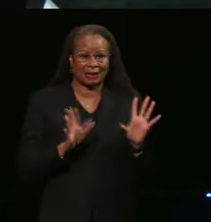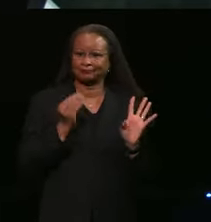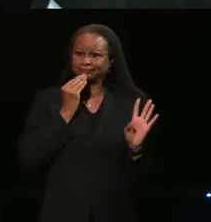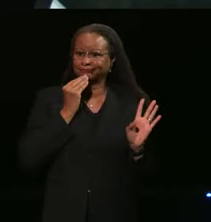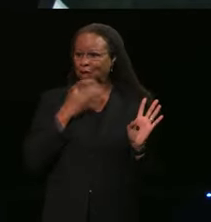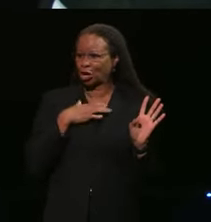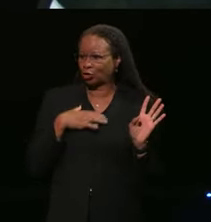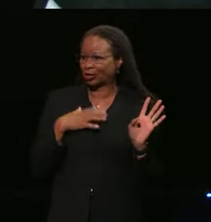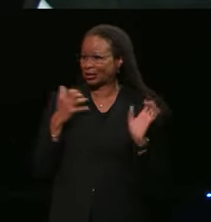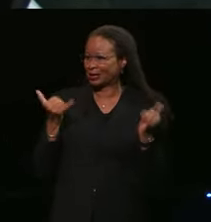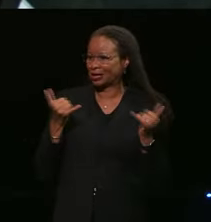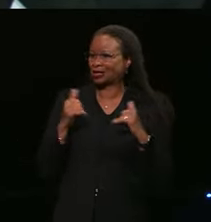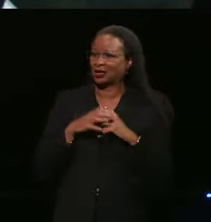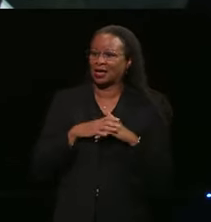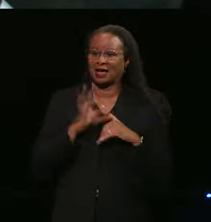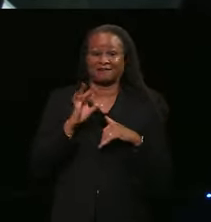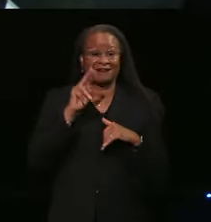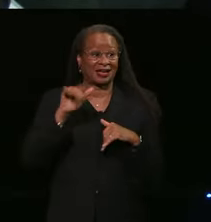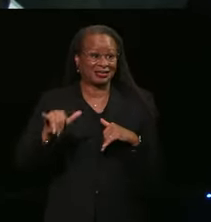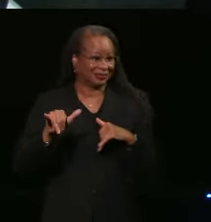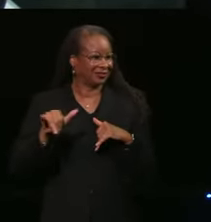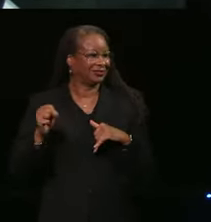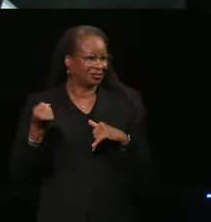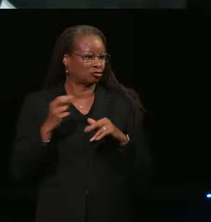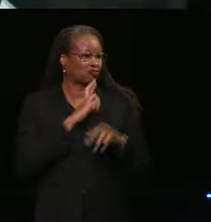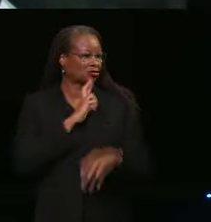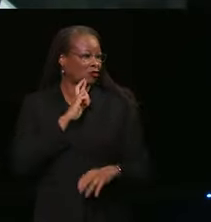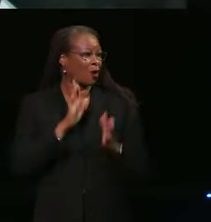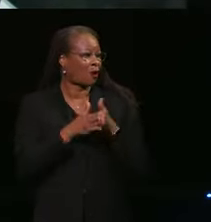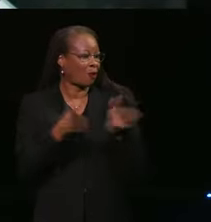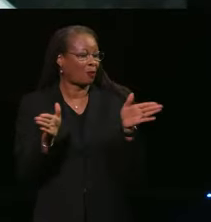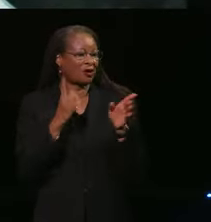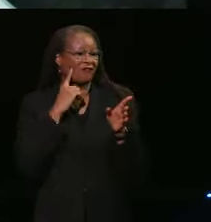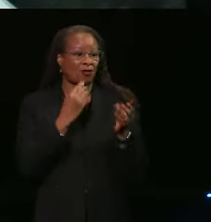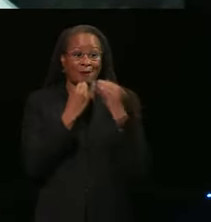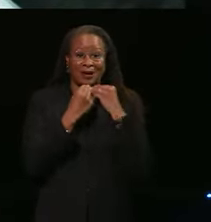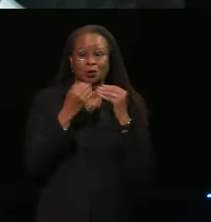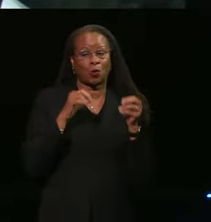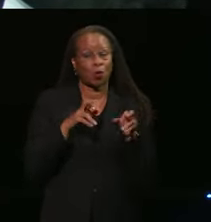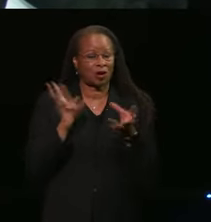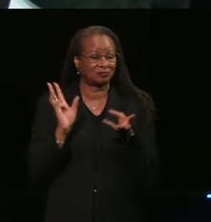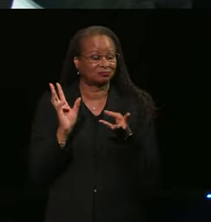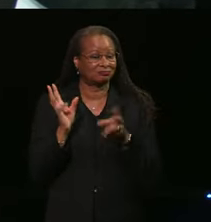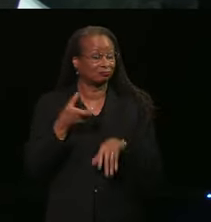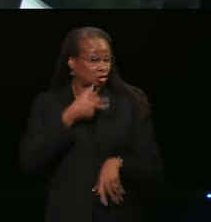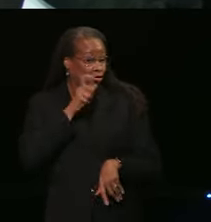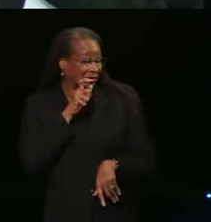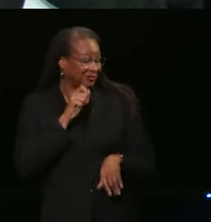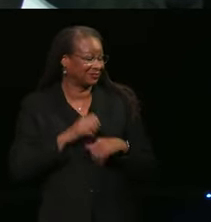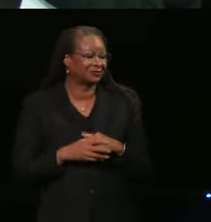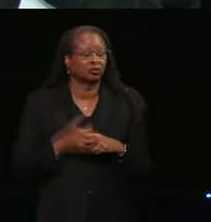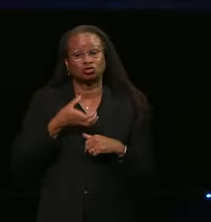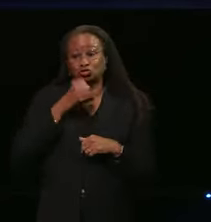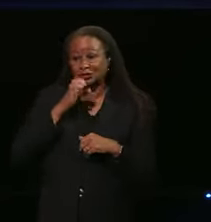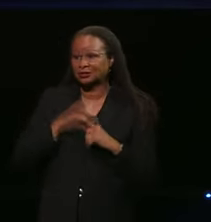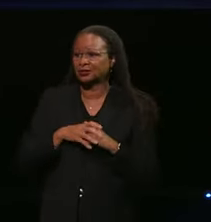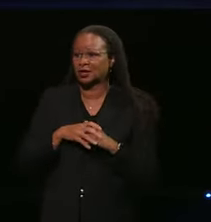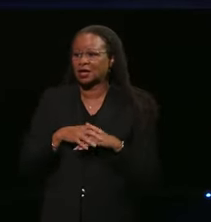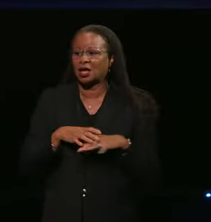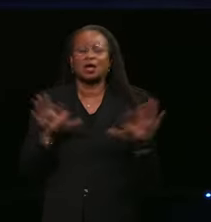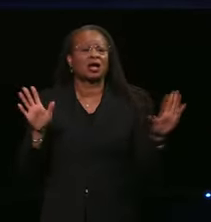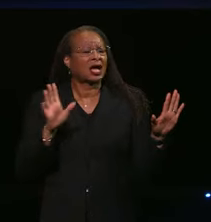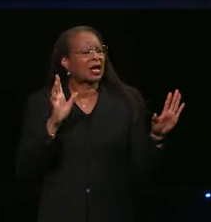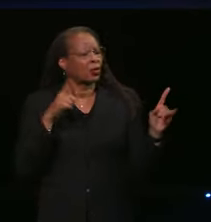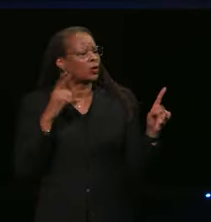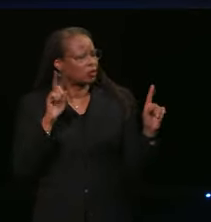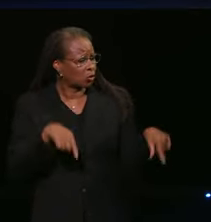or even now, Fanny's is open for a bite or a drink. And you know, look, when you get on,